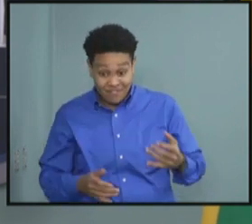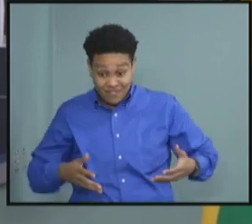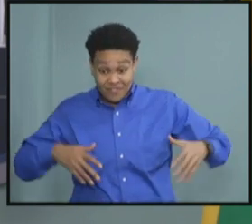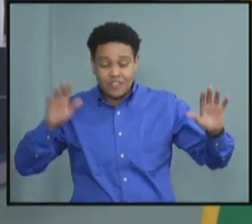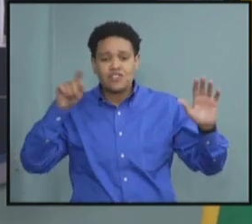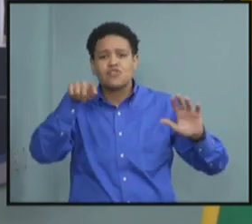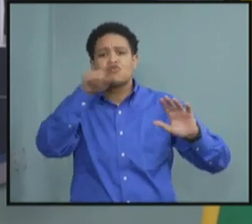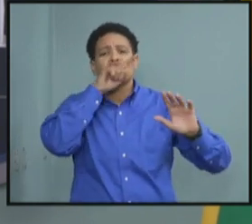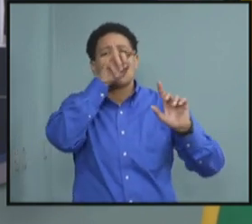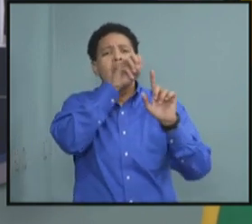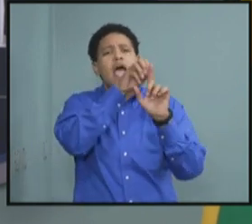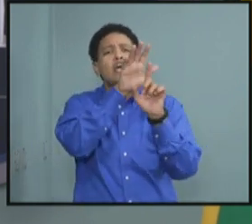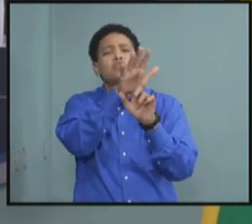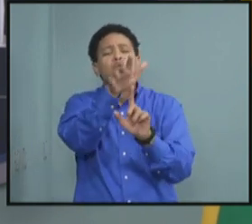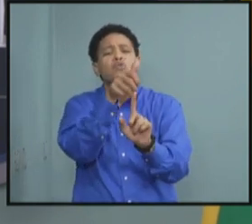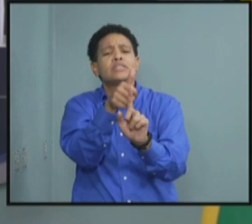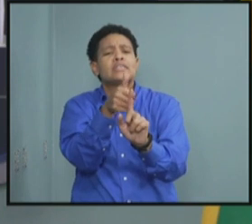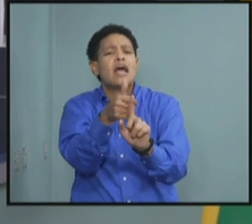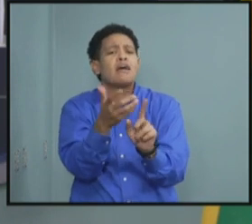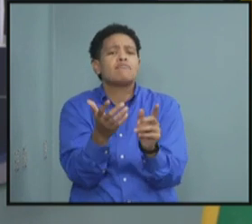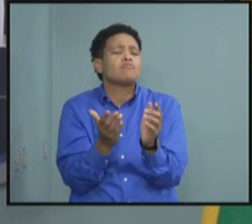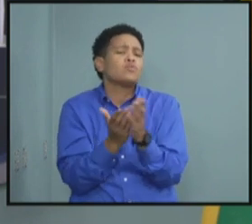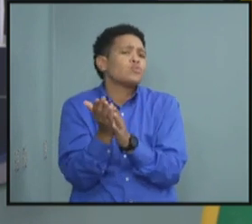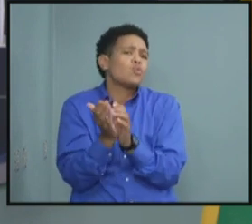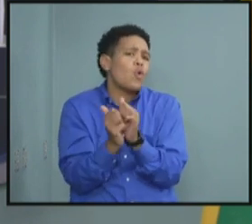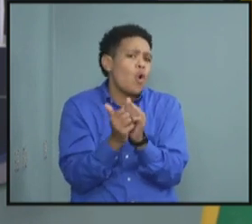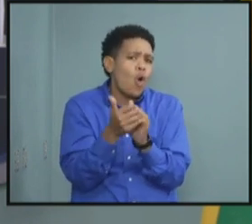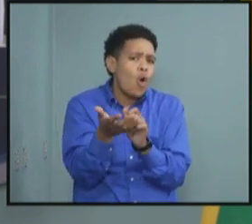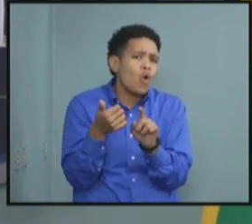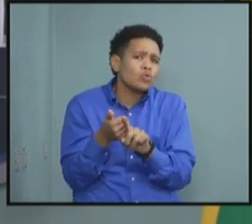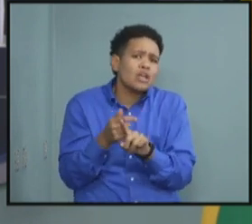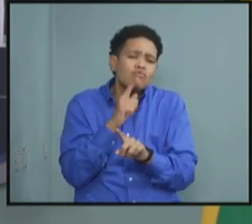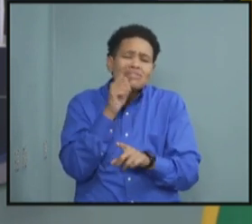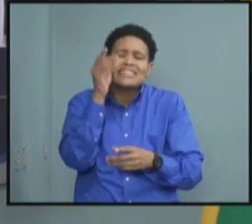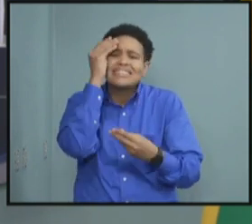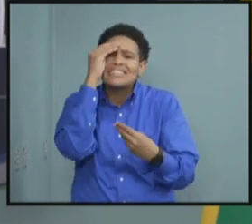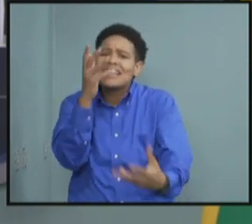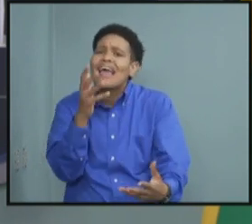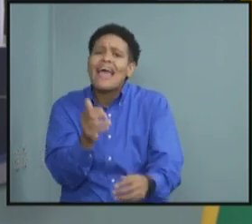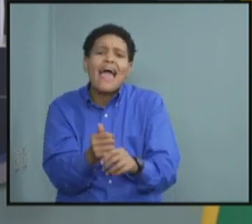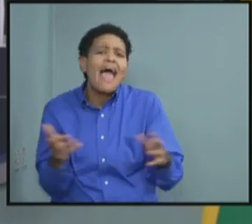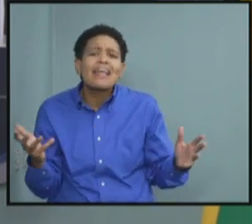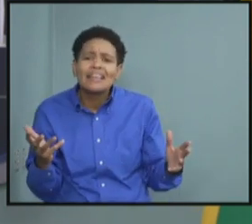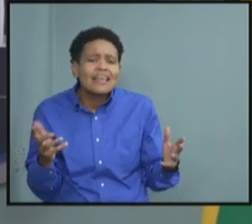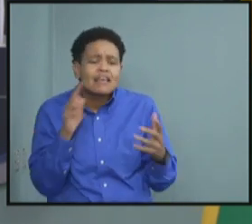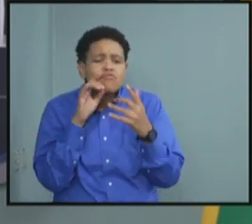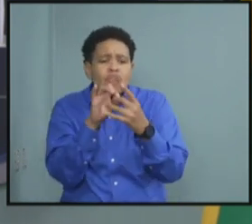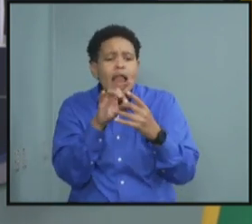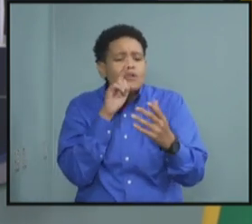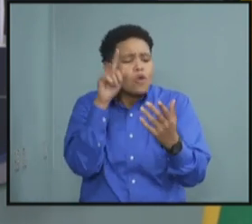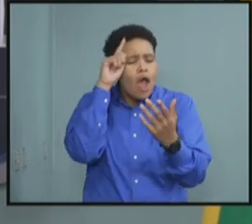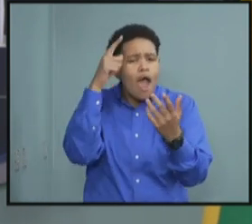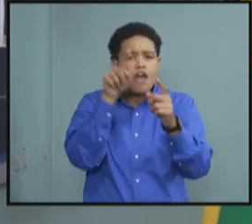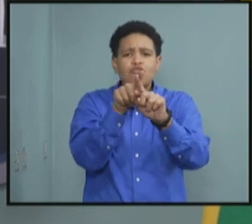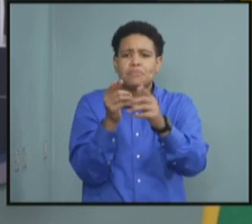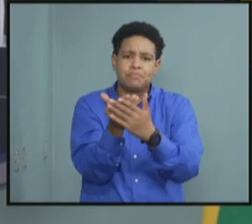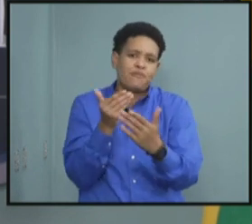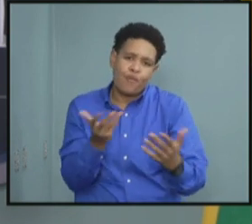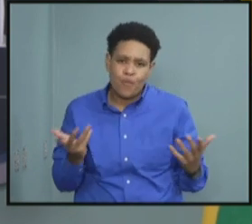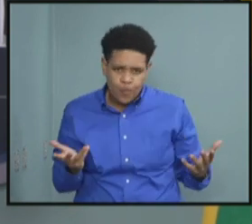you expose yourself by saying anything about the agreements